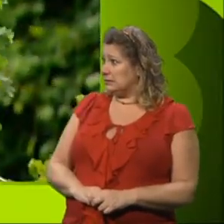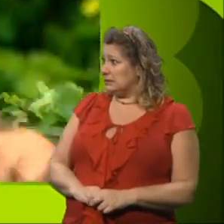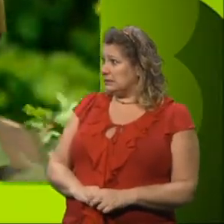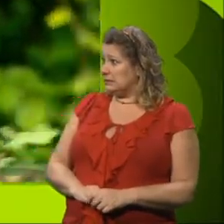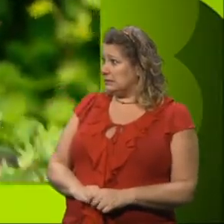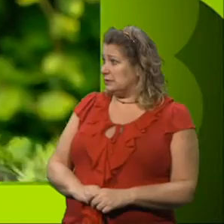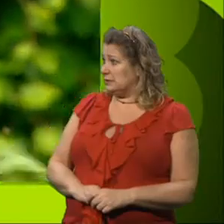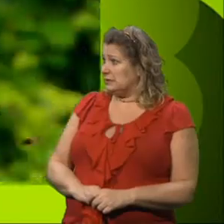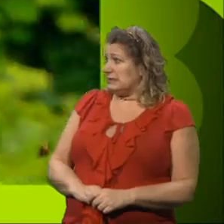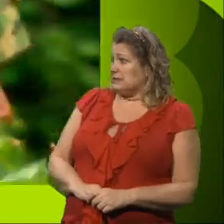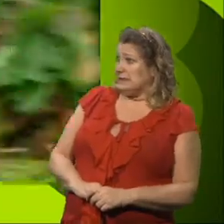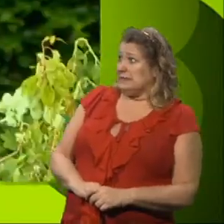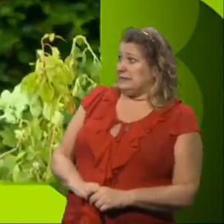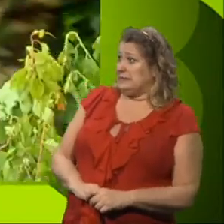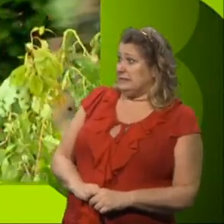Digweed!